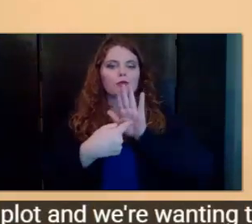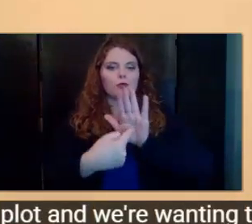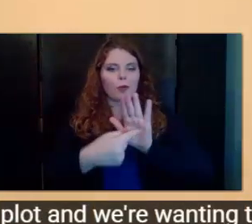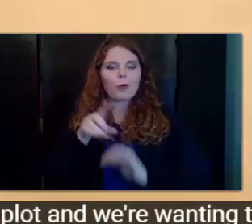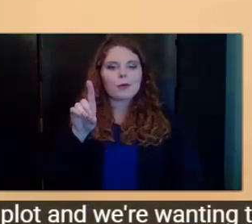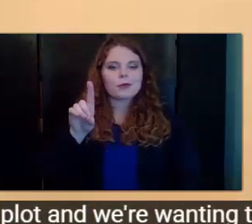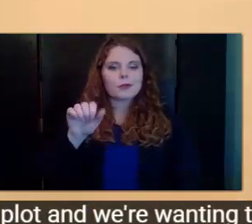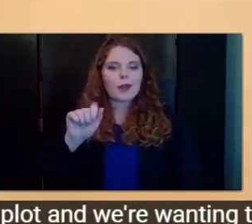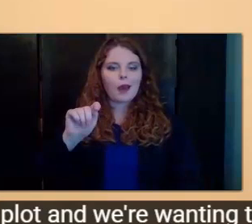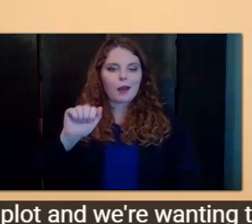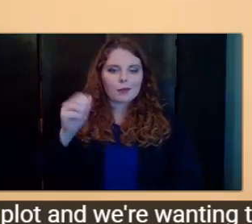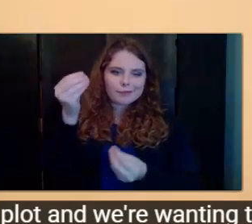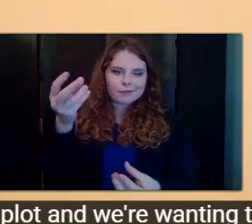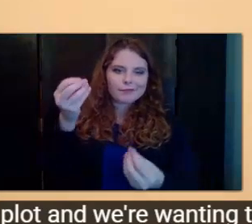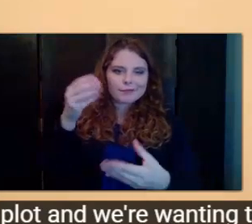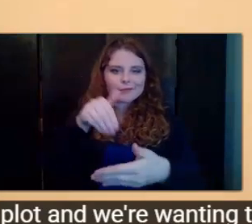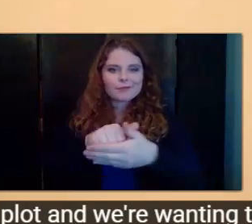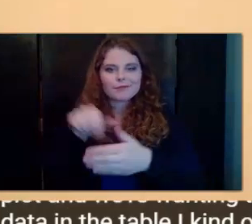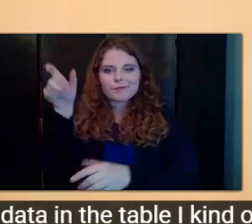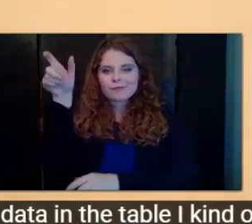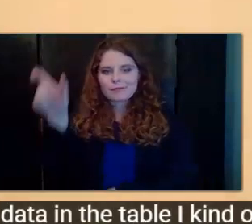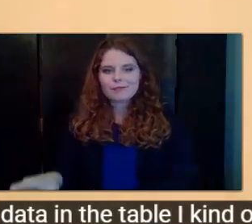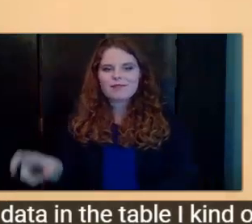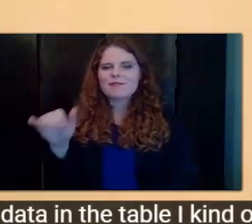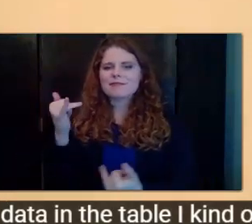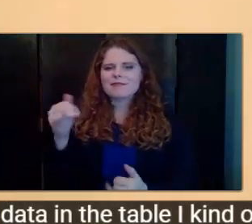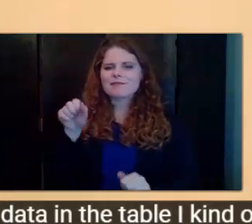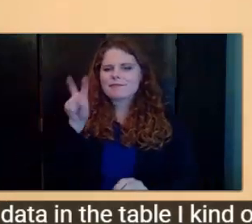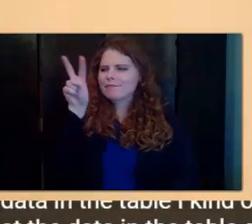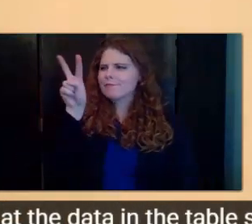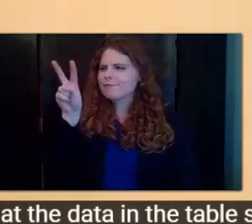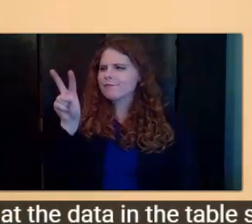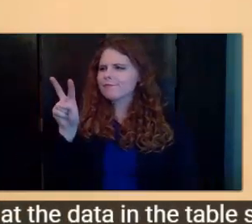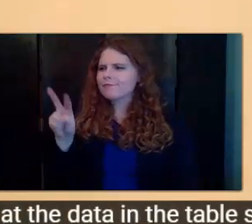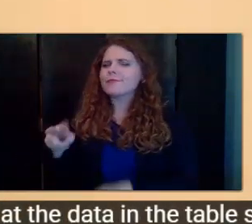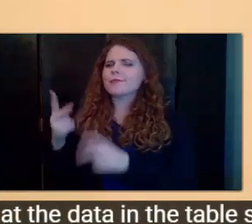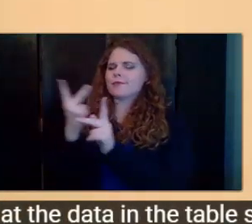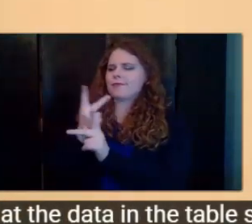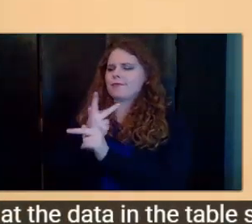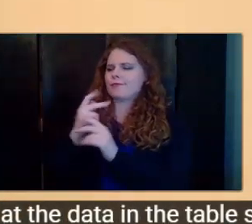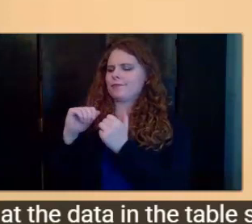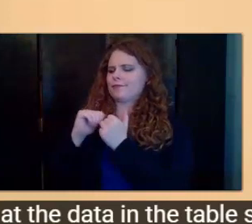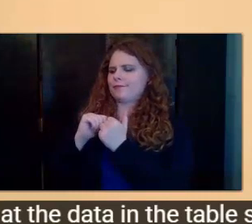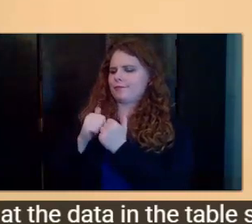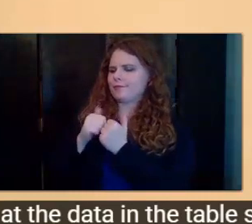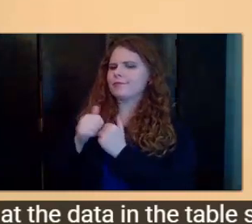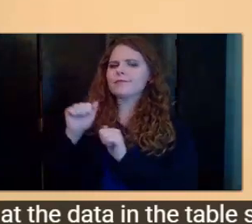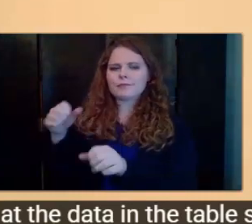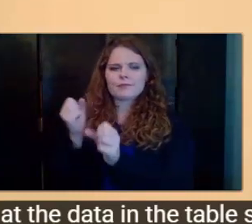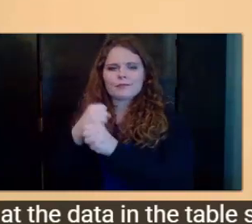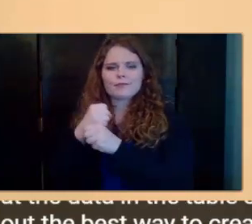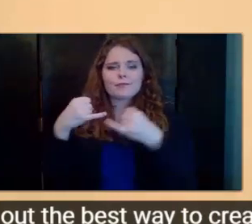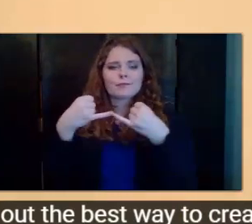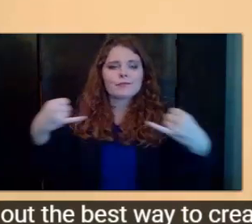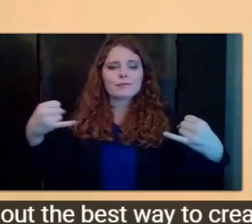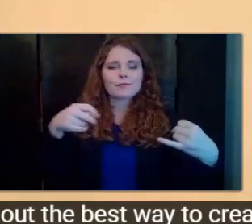data in the table, I kind of need to look at the data in the table so I can figure out the best way to create my